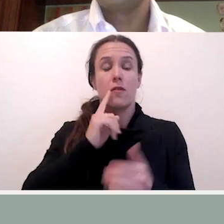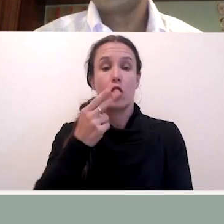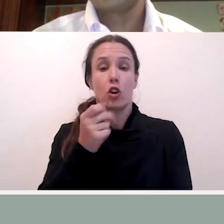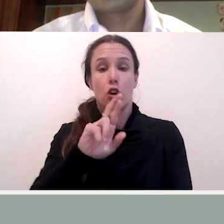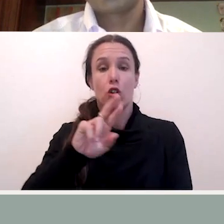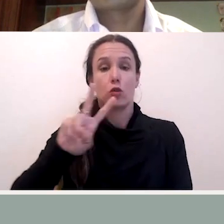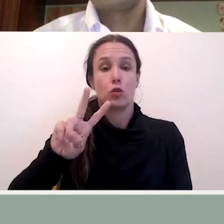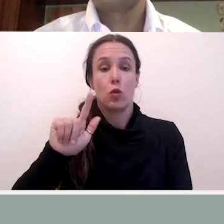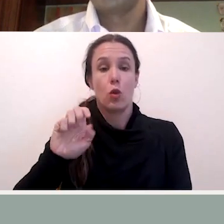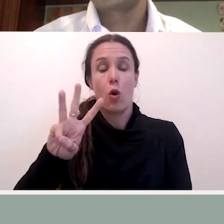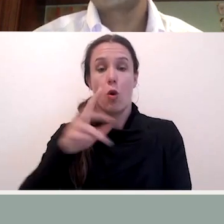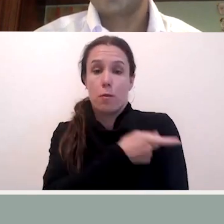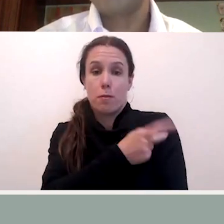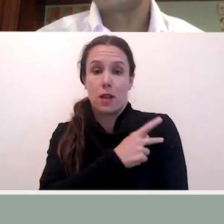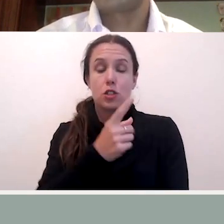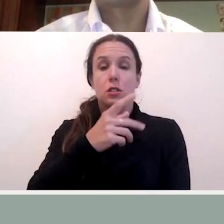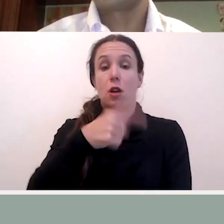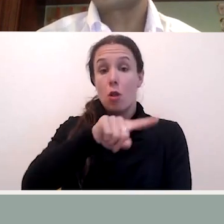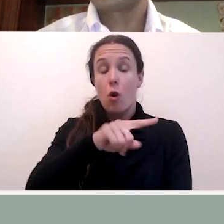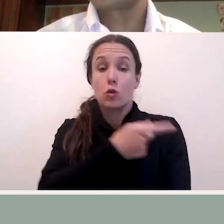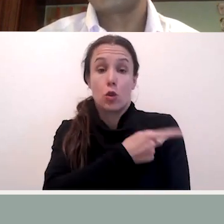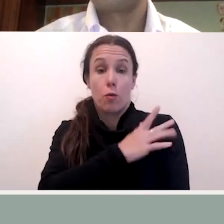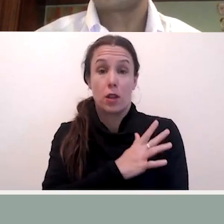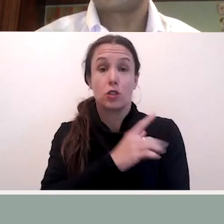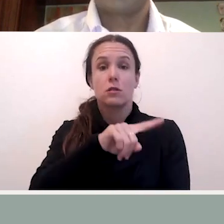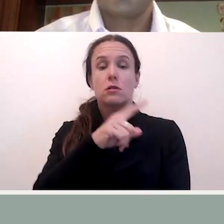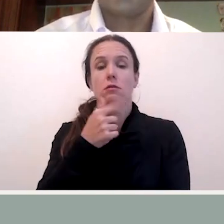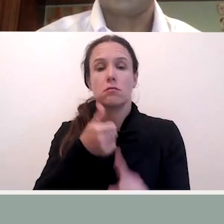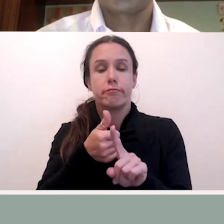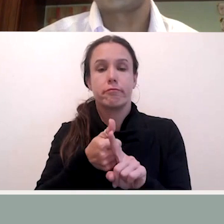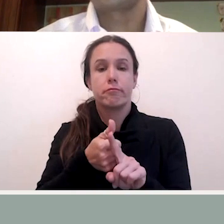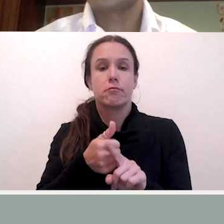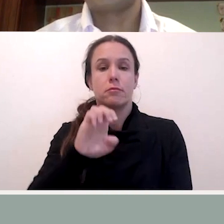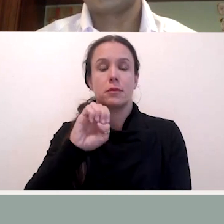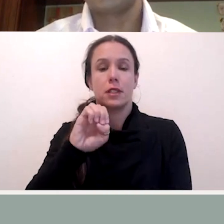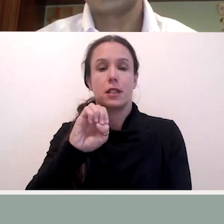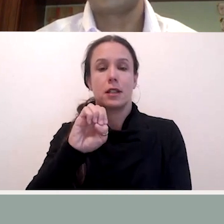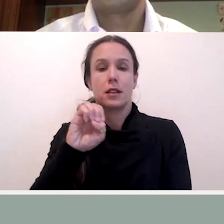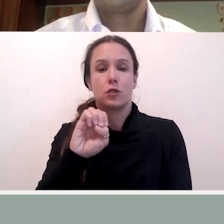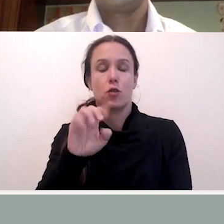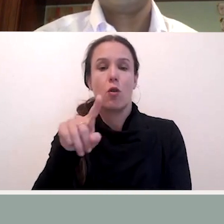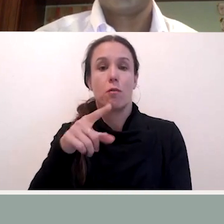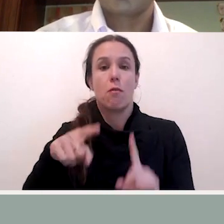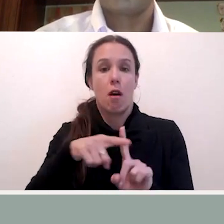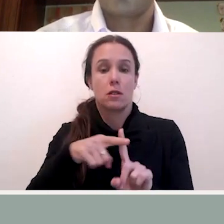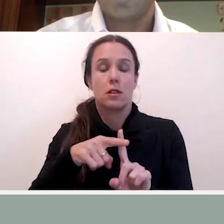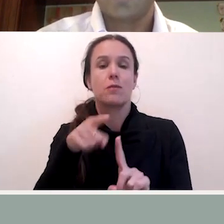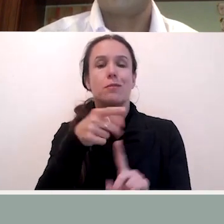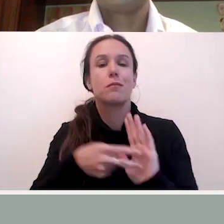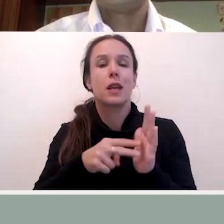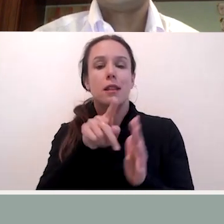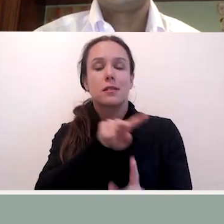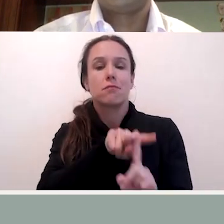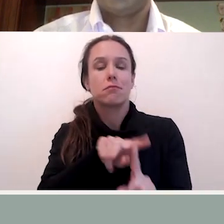Again, half these patients were estrogen receptor positive also. So this study is applicable to patients who